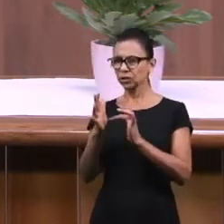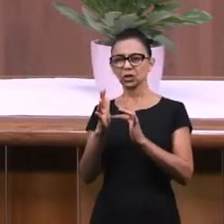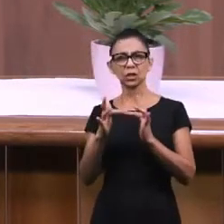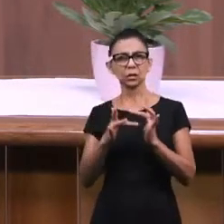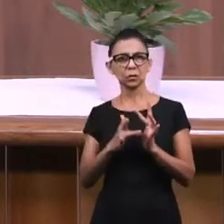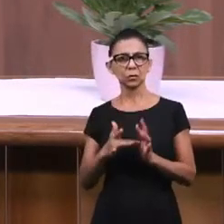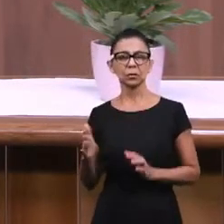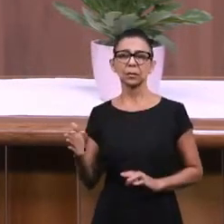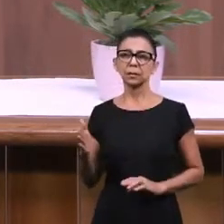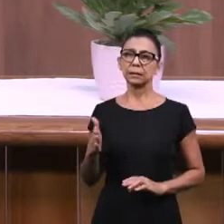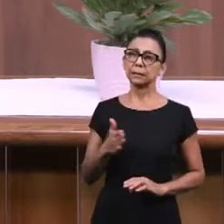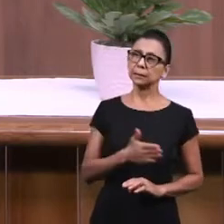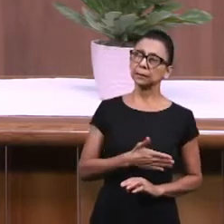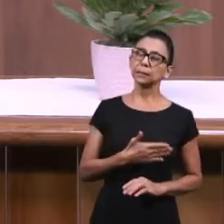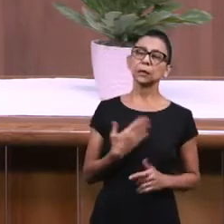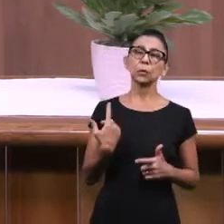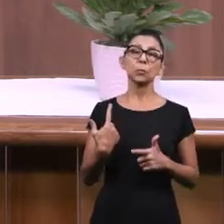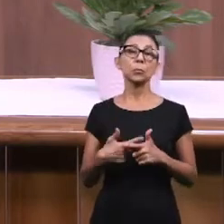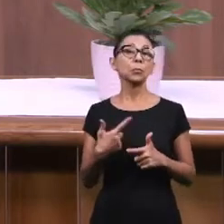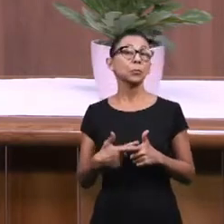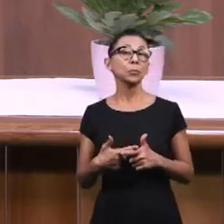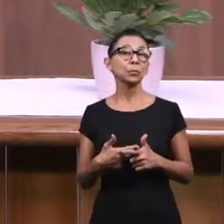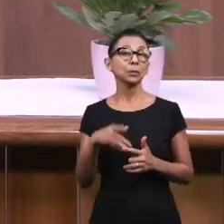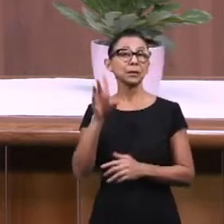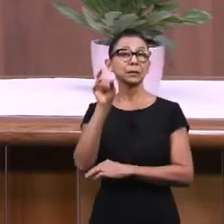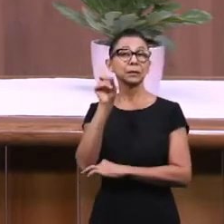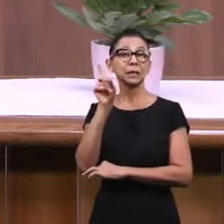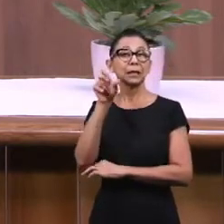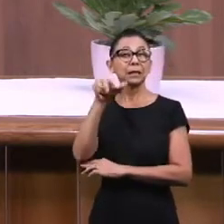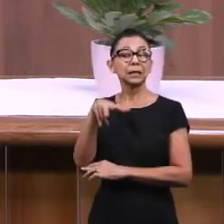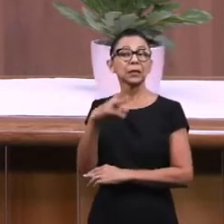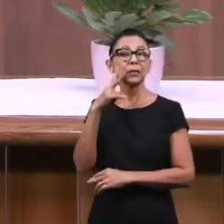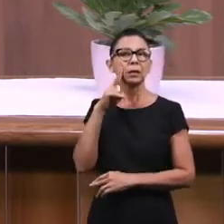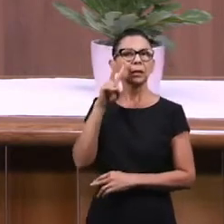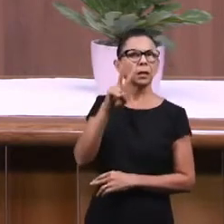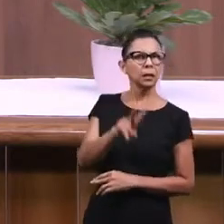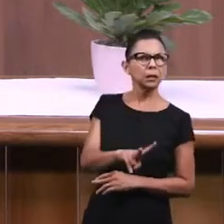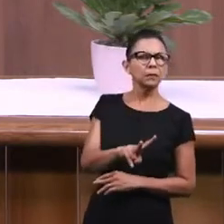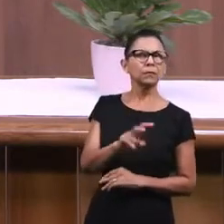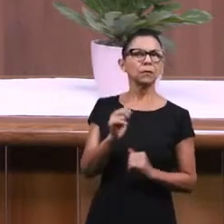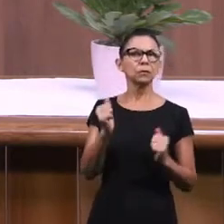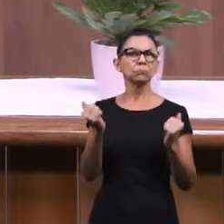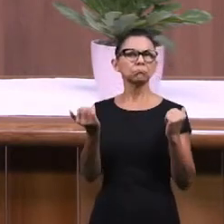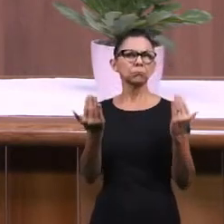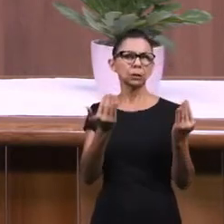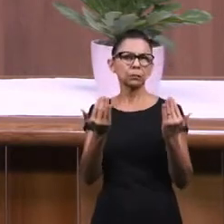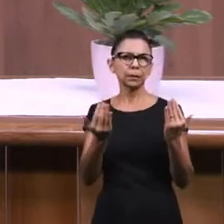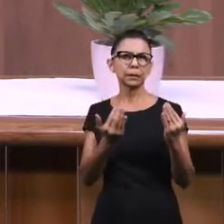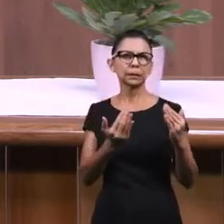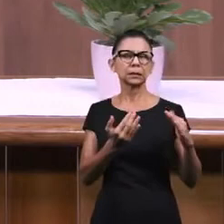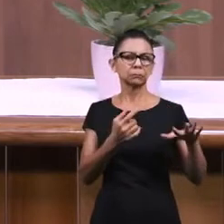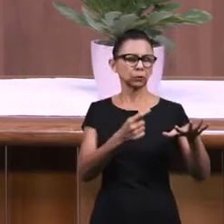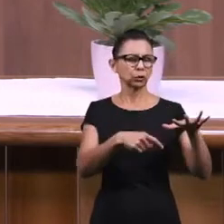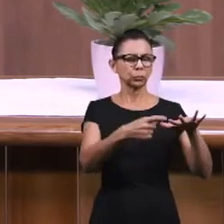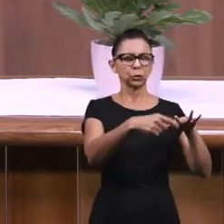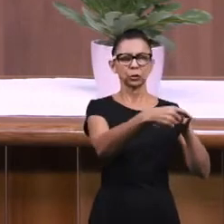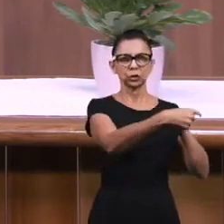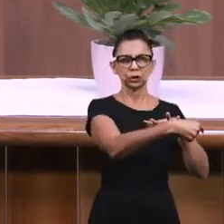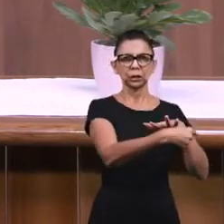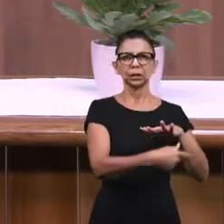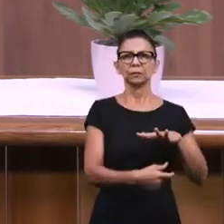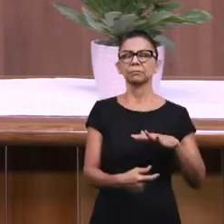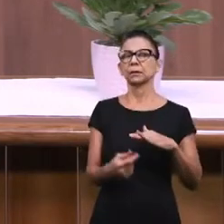like the man who spoke with Daniel, with his figure resembling and representing the